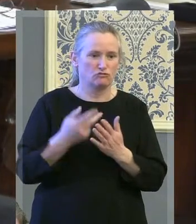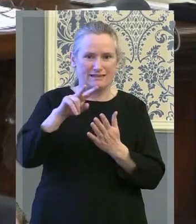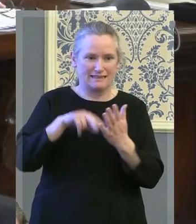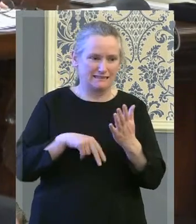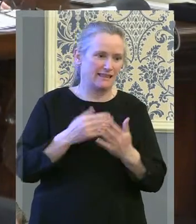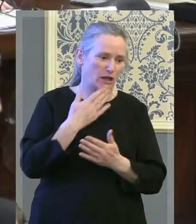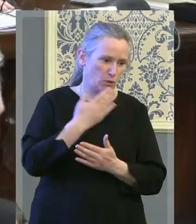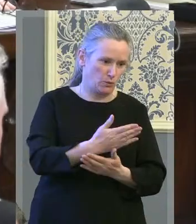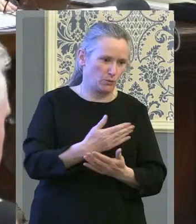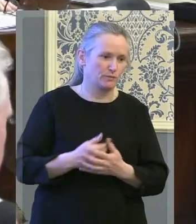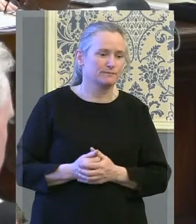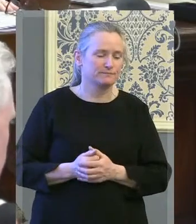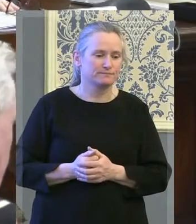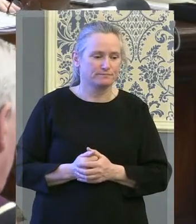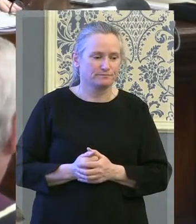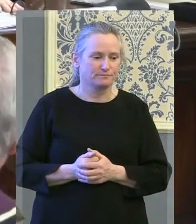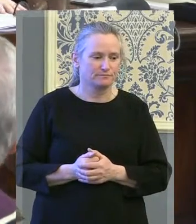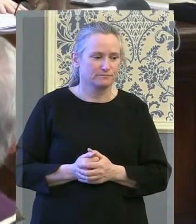you, Rosemary.